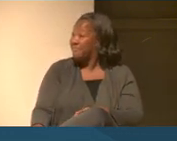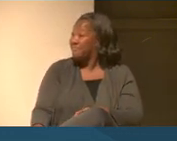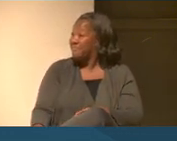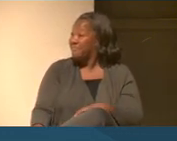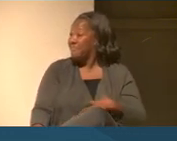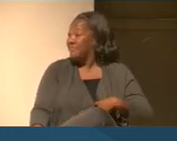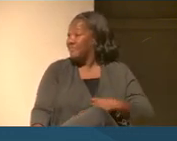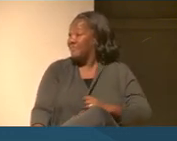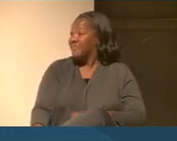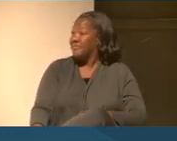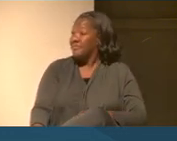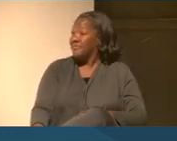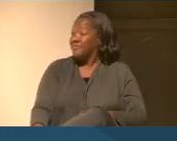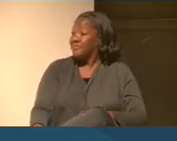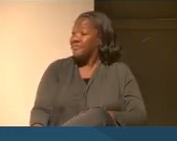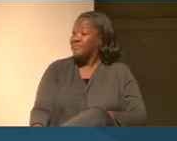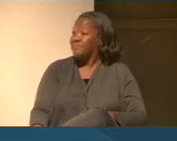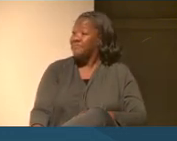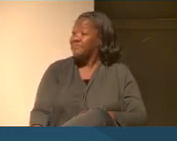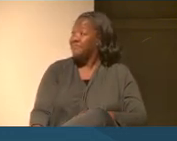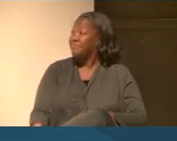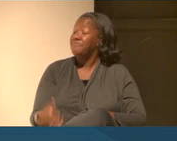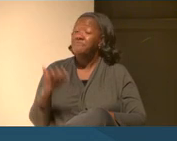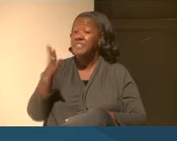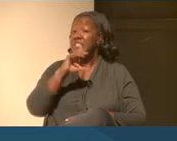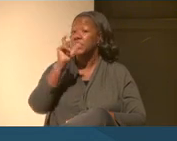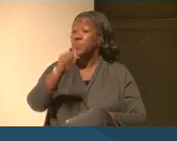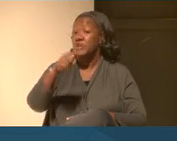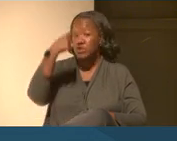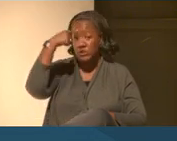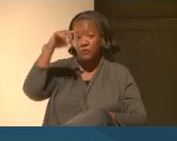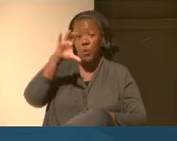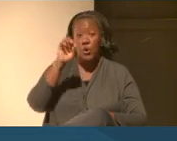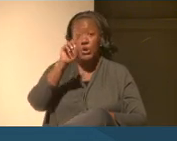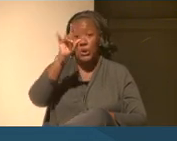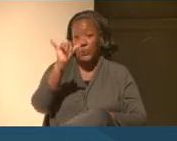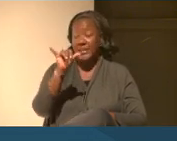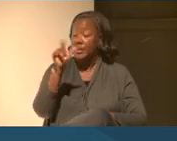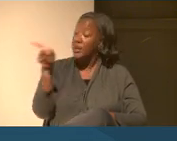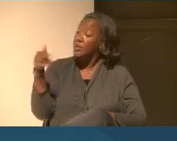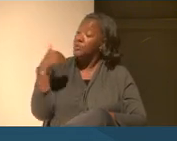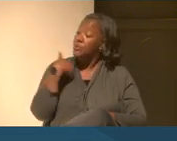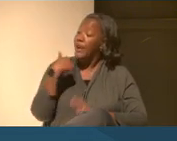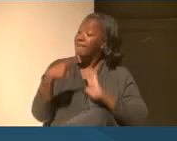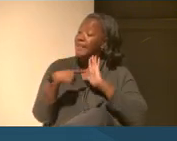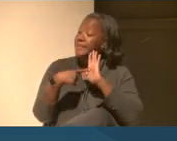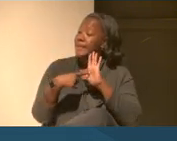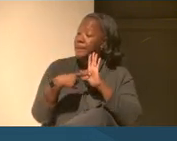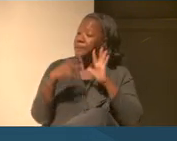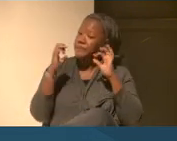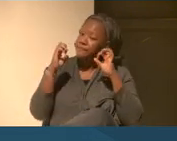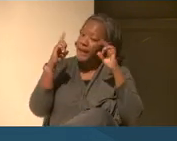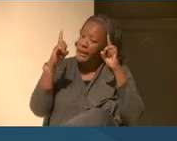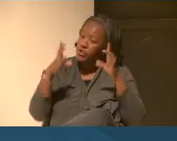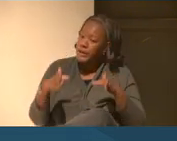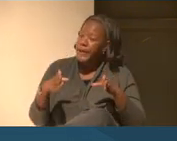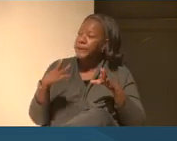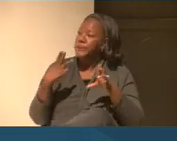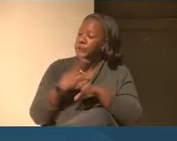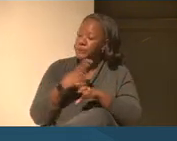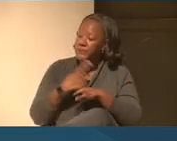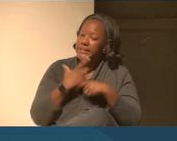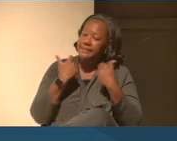One question, and I think this is more for you too, Cody. Have there been any examples of educators using the game